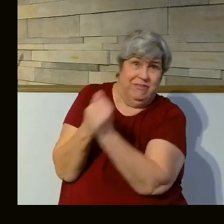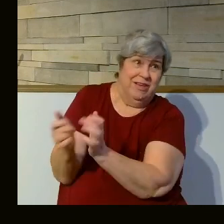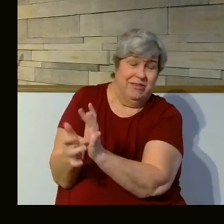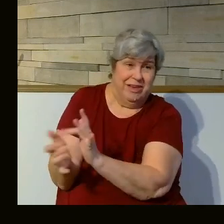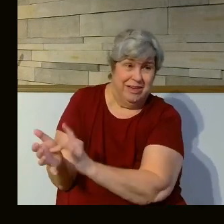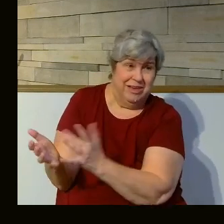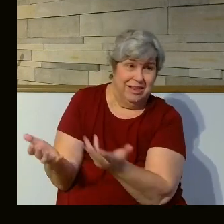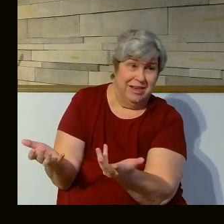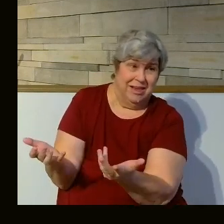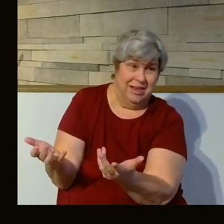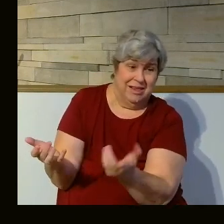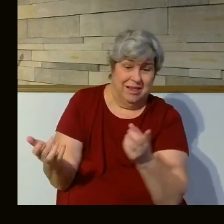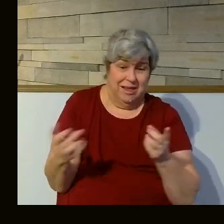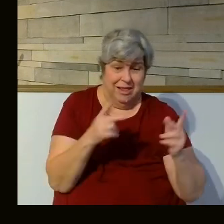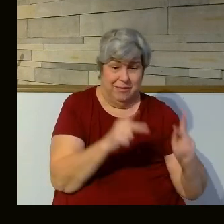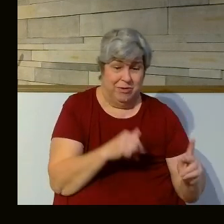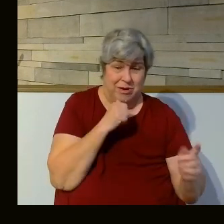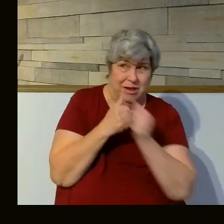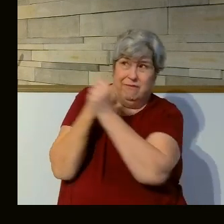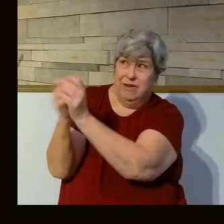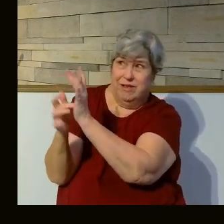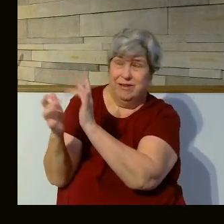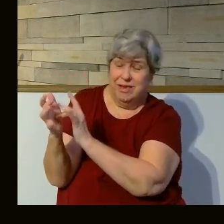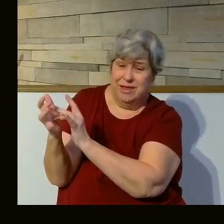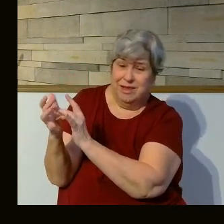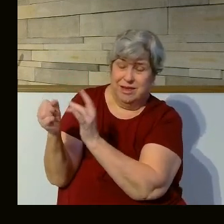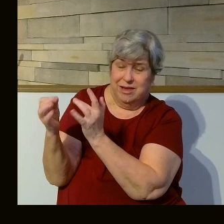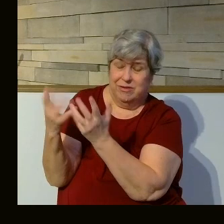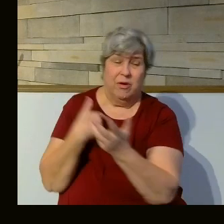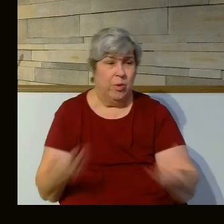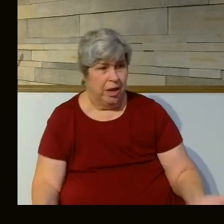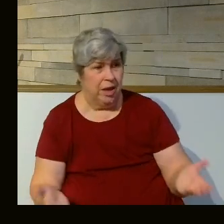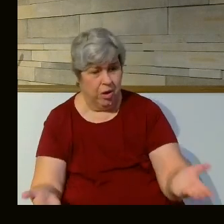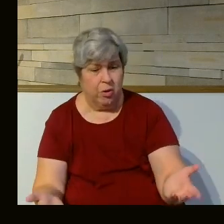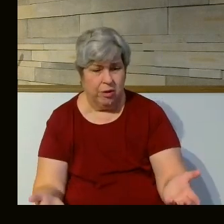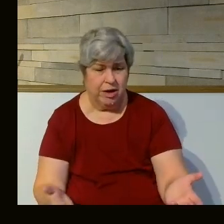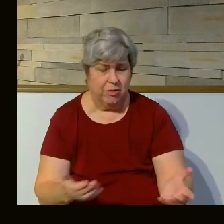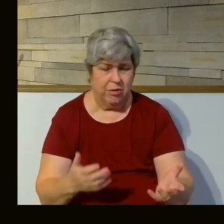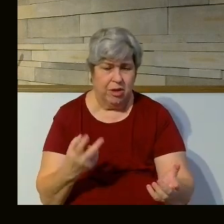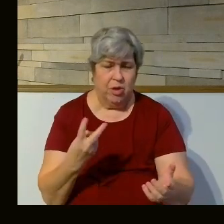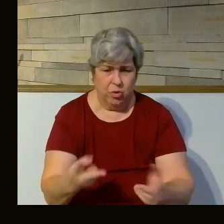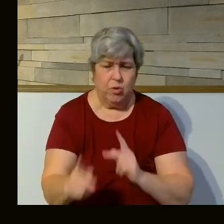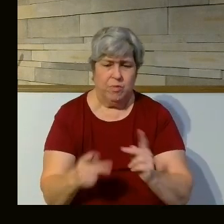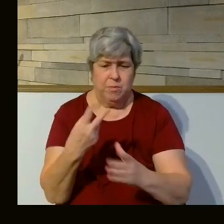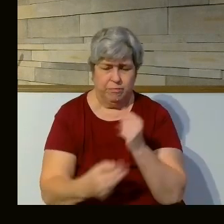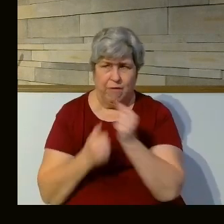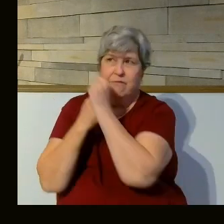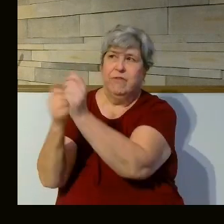not. They're not. So that's what we encourage. Yes, I heard